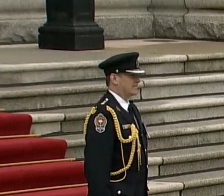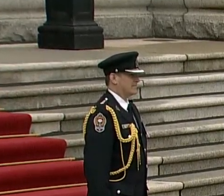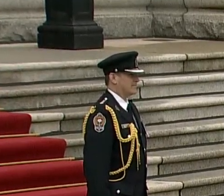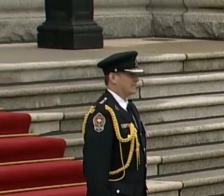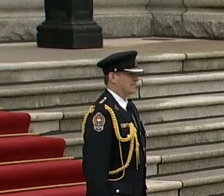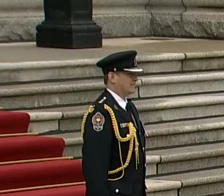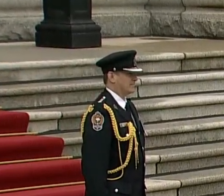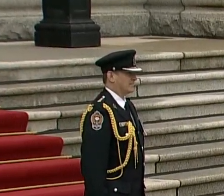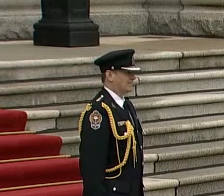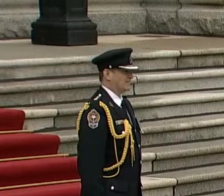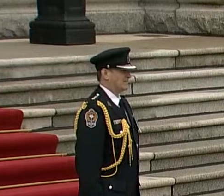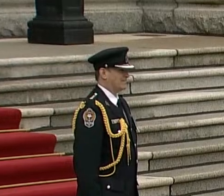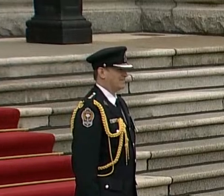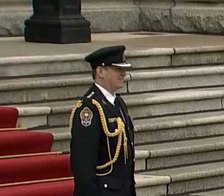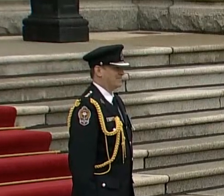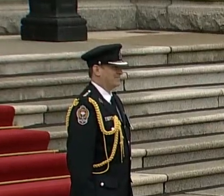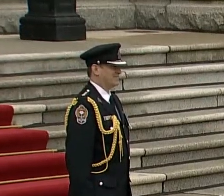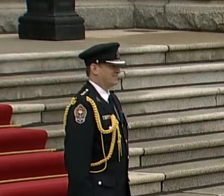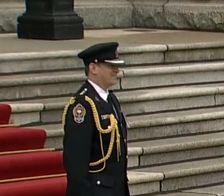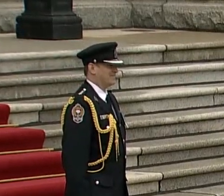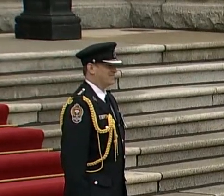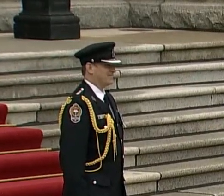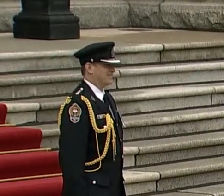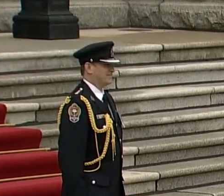Go ahead up.